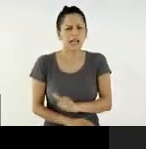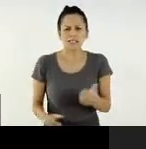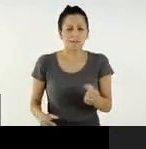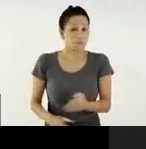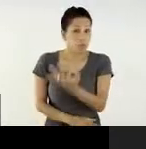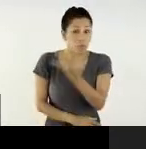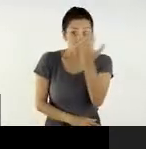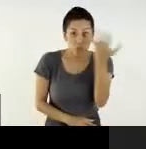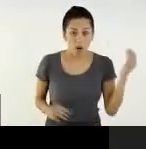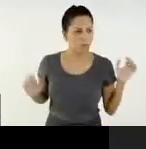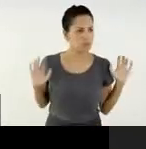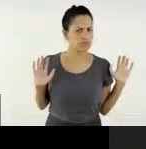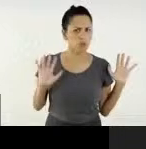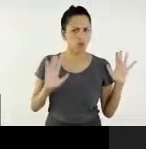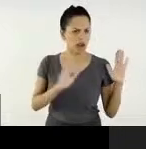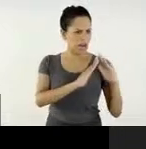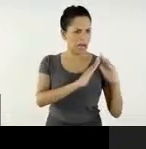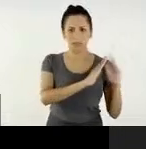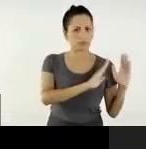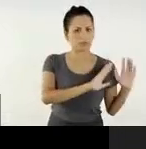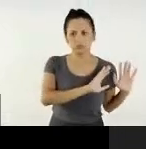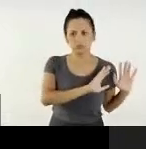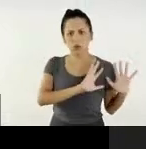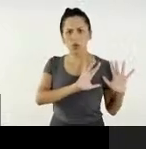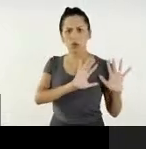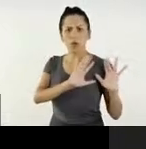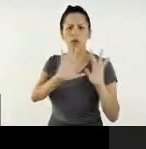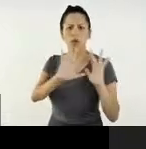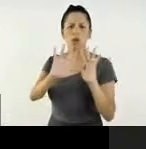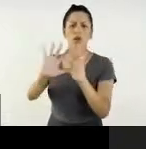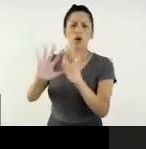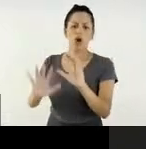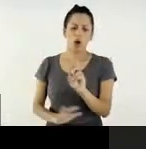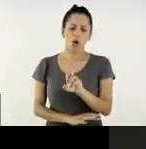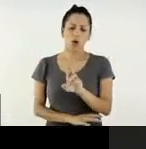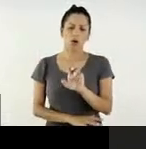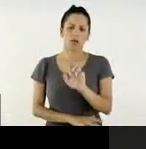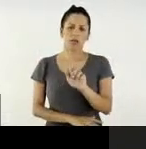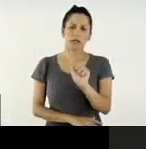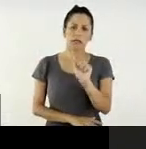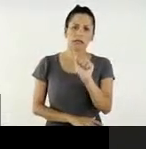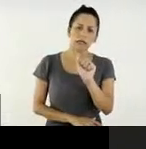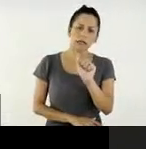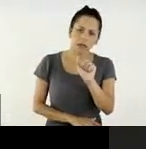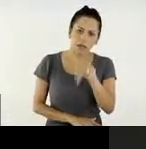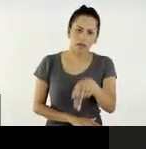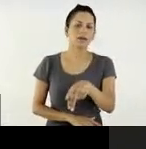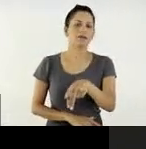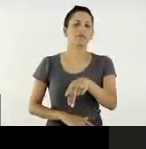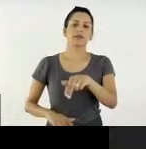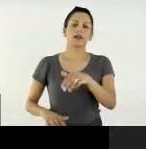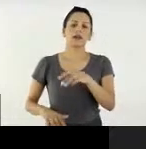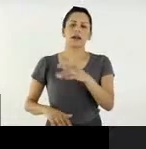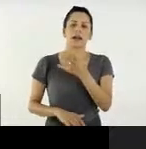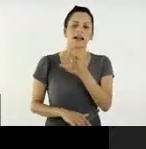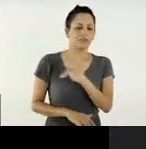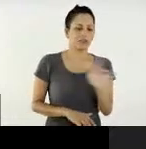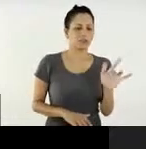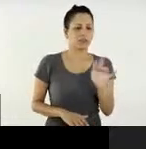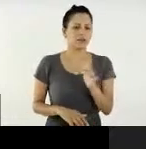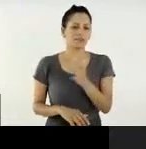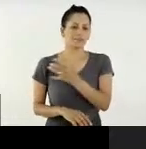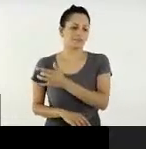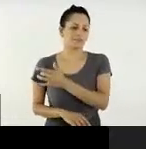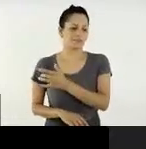Oregon, Washington, parts of California and New Mexico, and build out and live in intentional agrarian